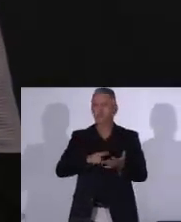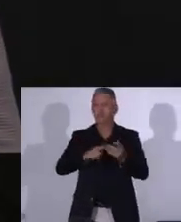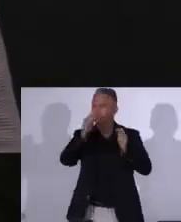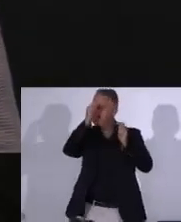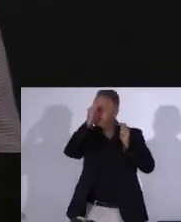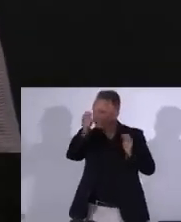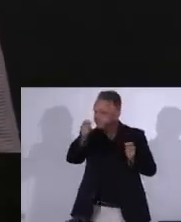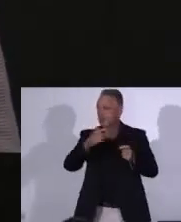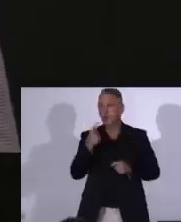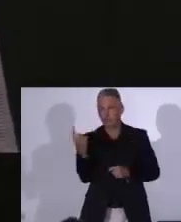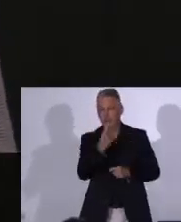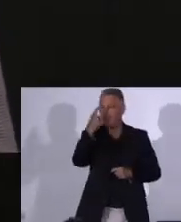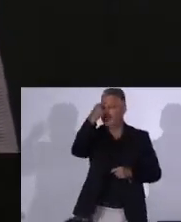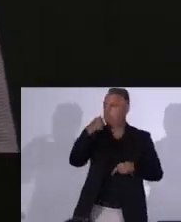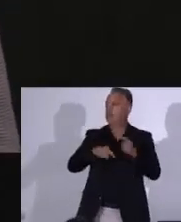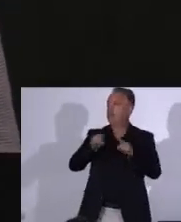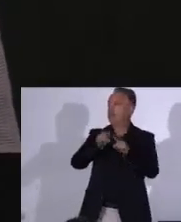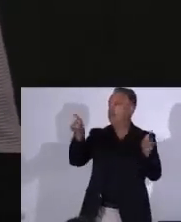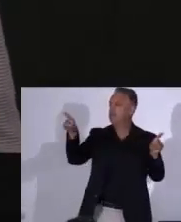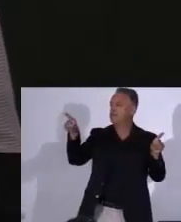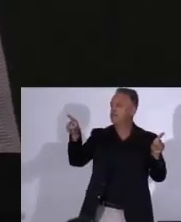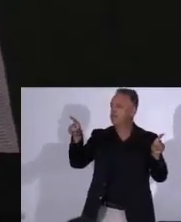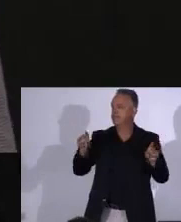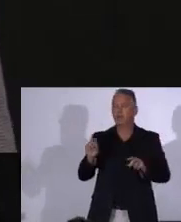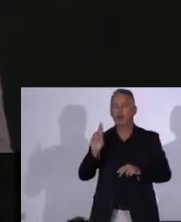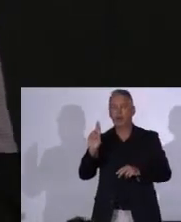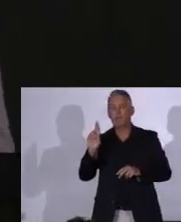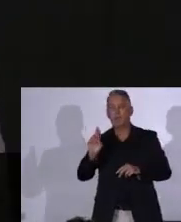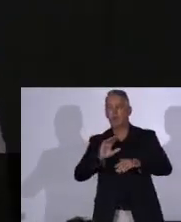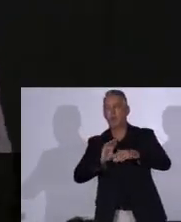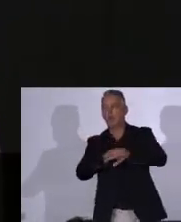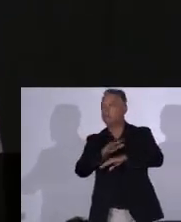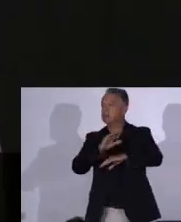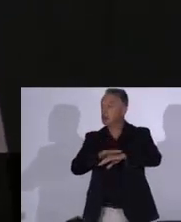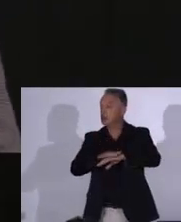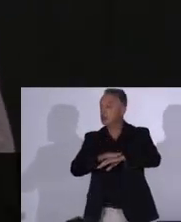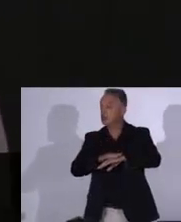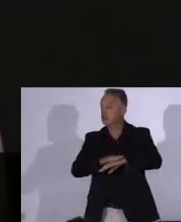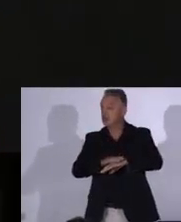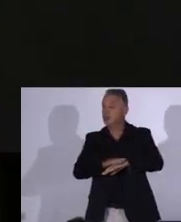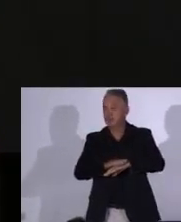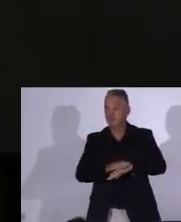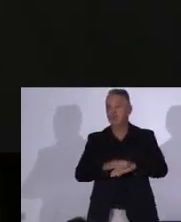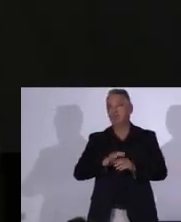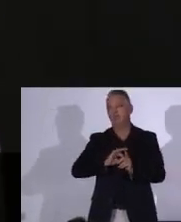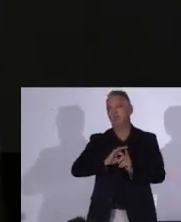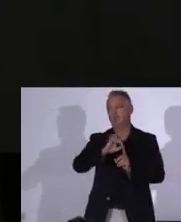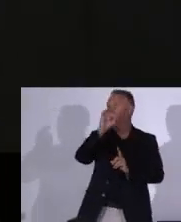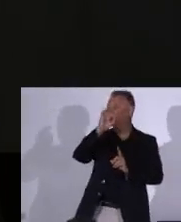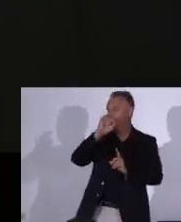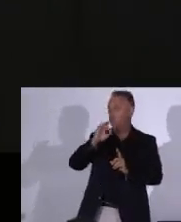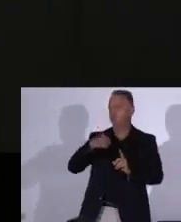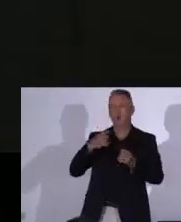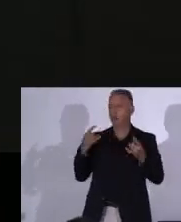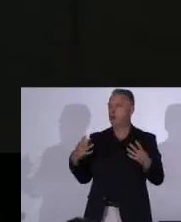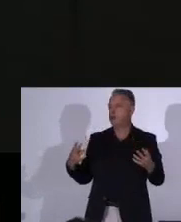with everybody that are affected, and we hope that when the time is right, we already have the wheels in motion for the sport and recreation sector and